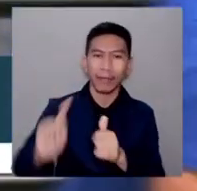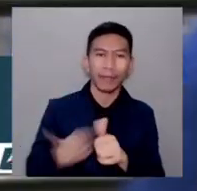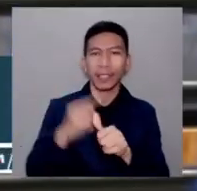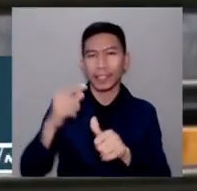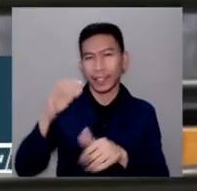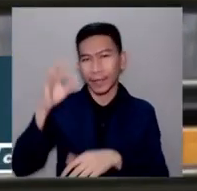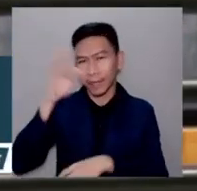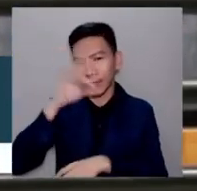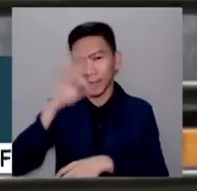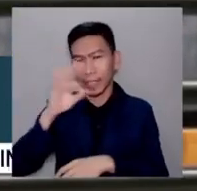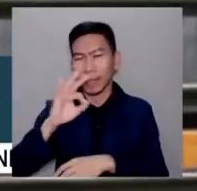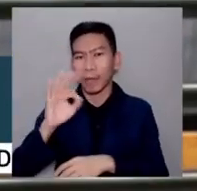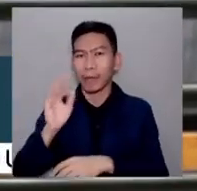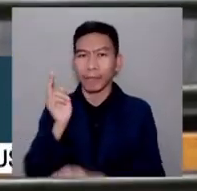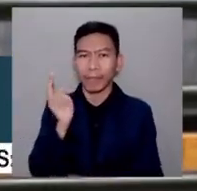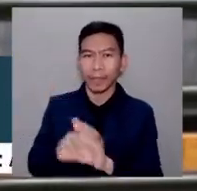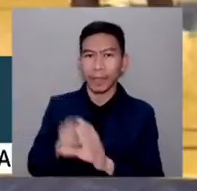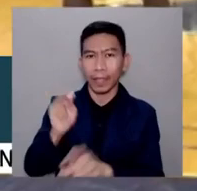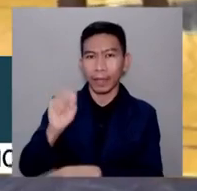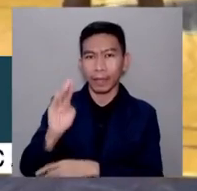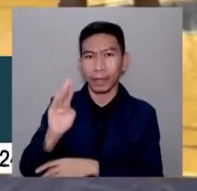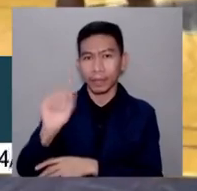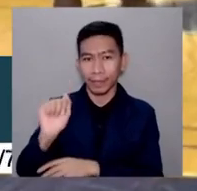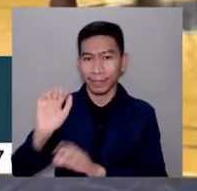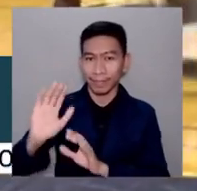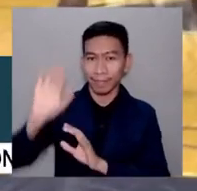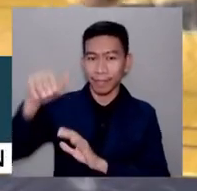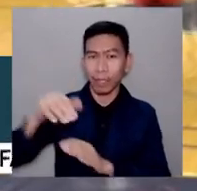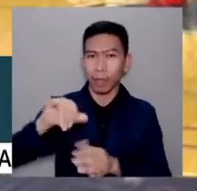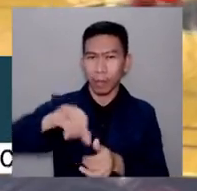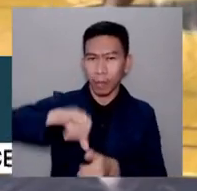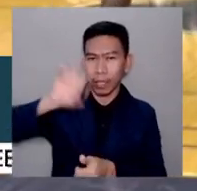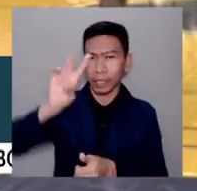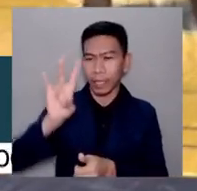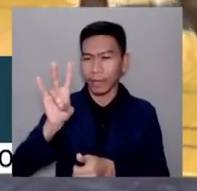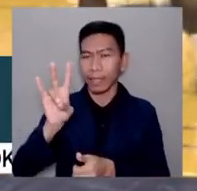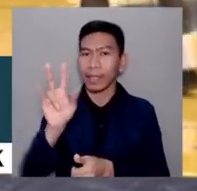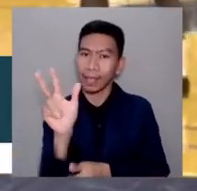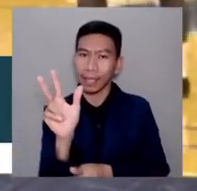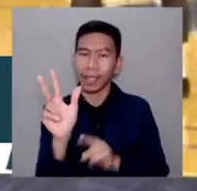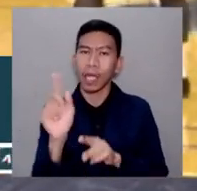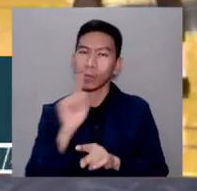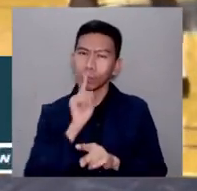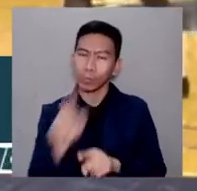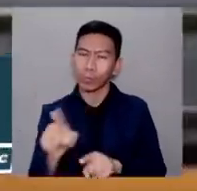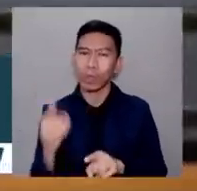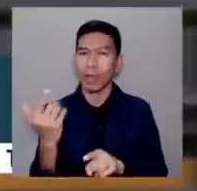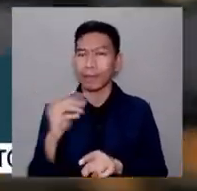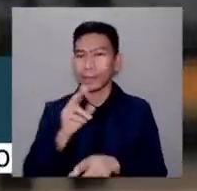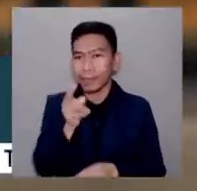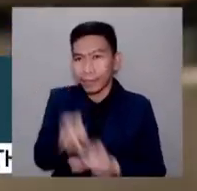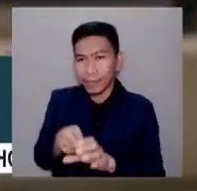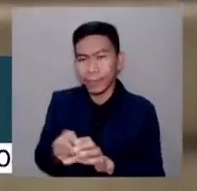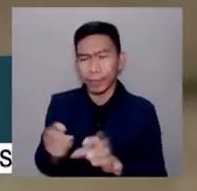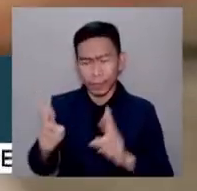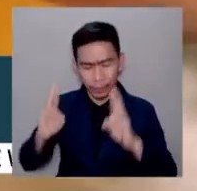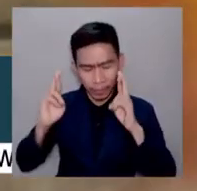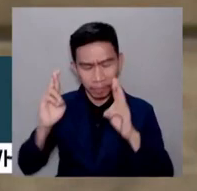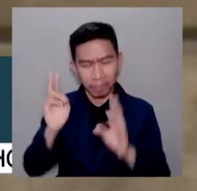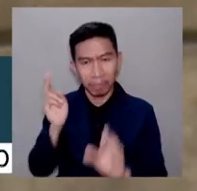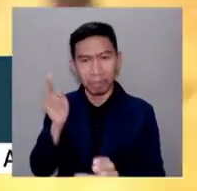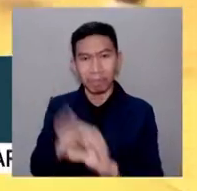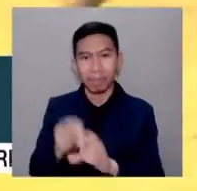to the NBA. This 7'3" Soto is among the dozens of hopefuls who have made themselves available for the 2022 rookie